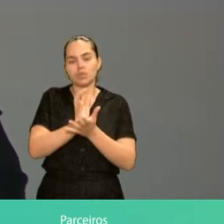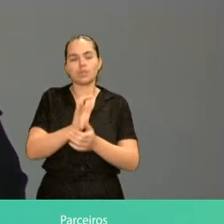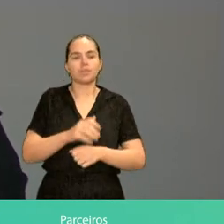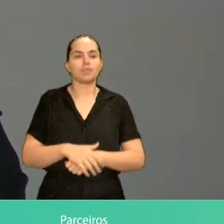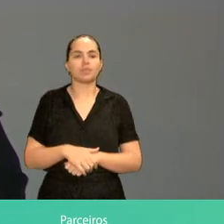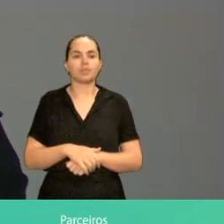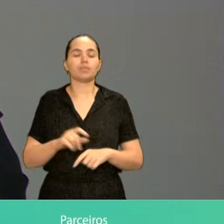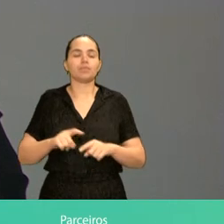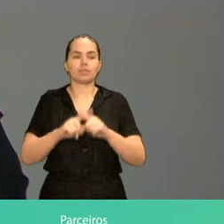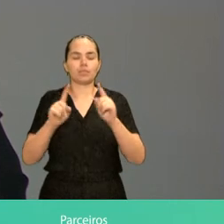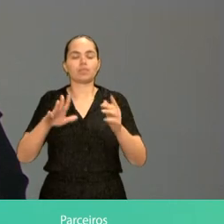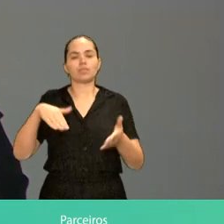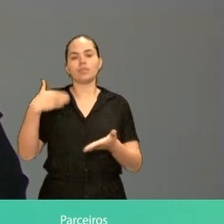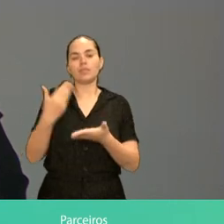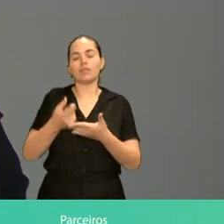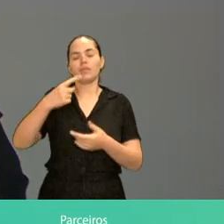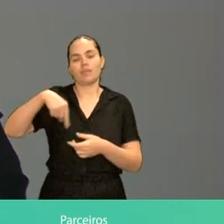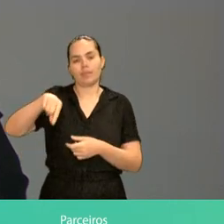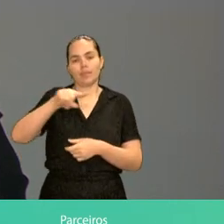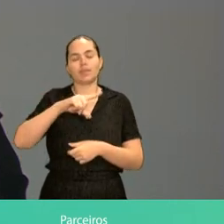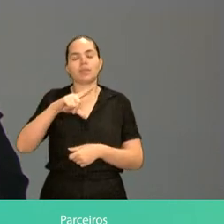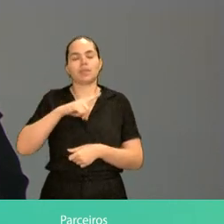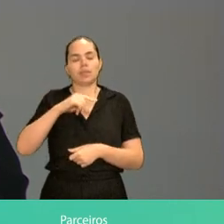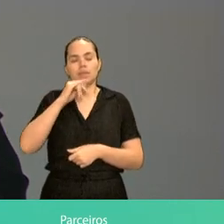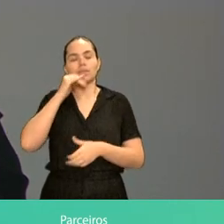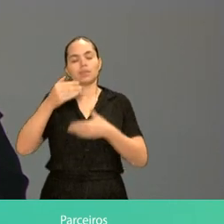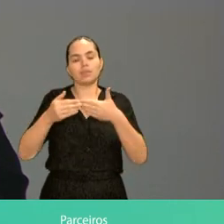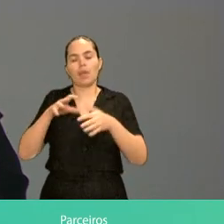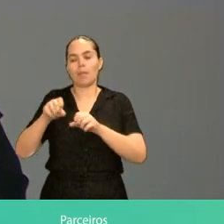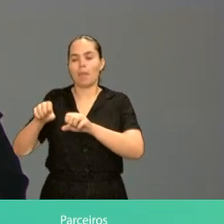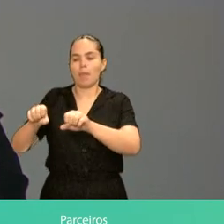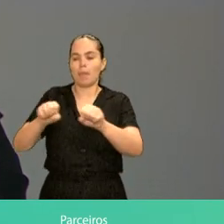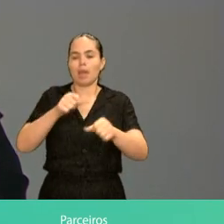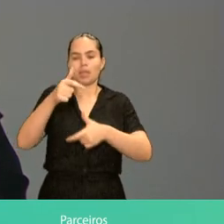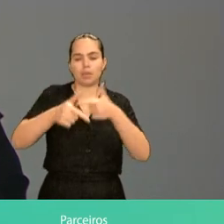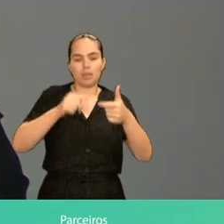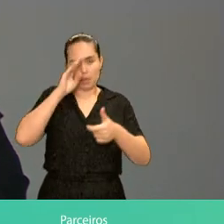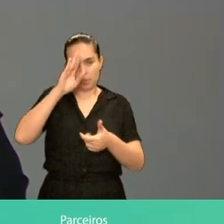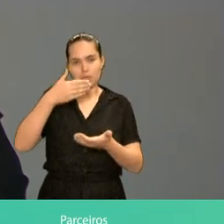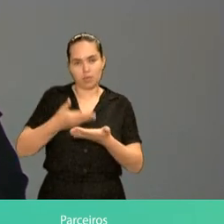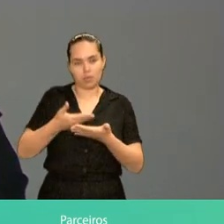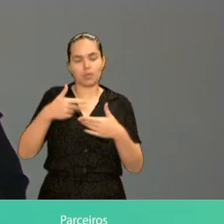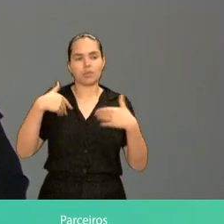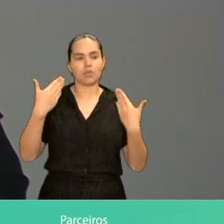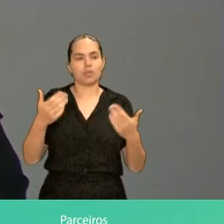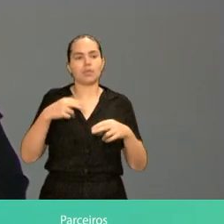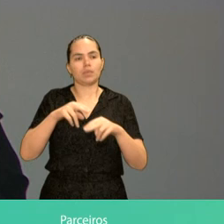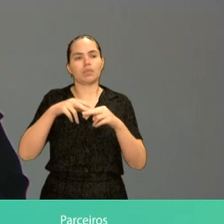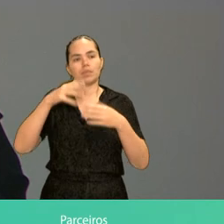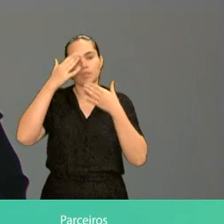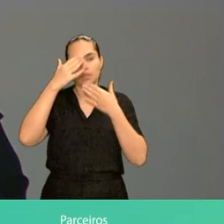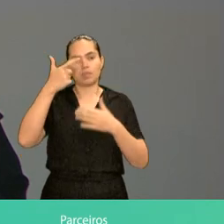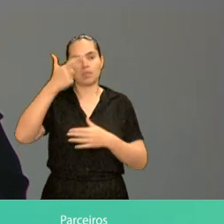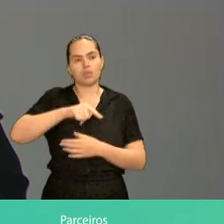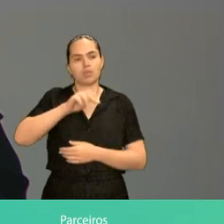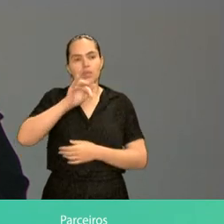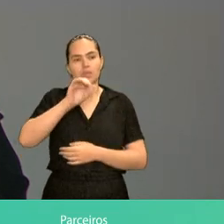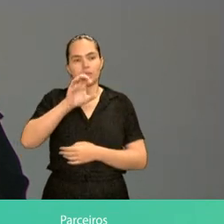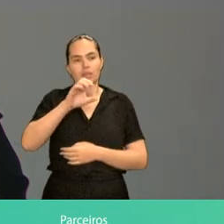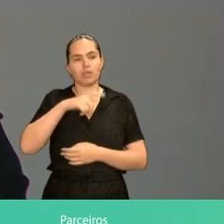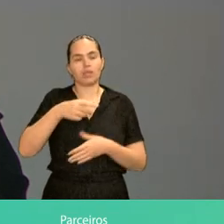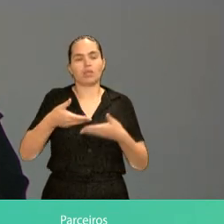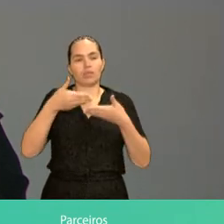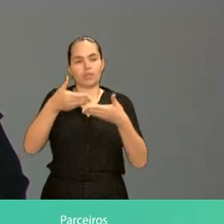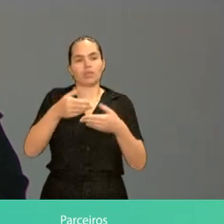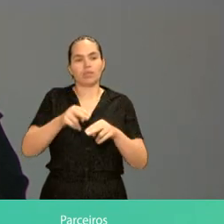food industry. But we have an exceeding material that we will work with. And I would like to